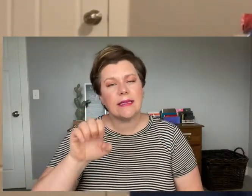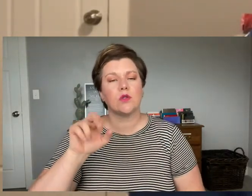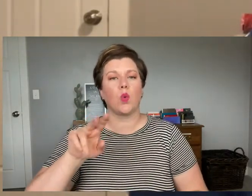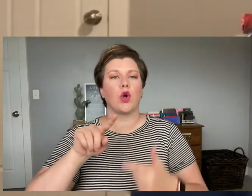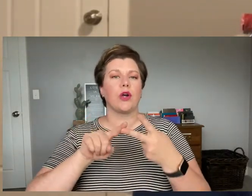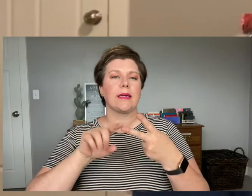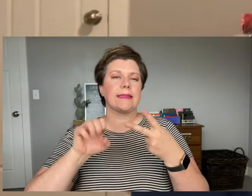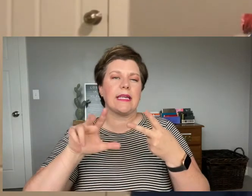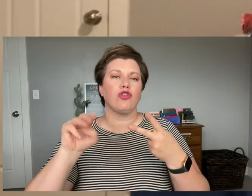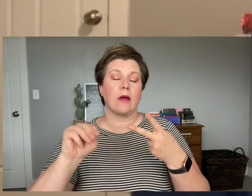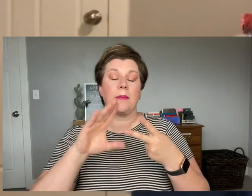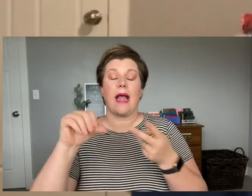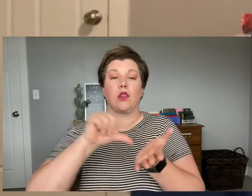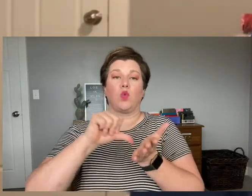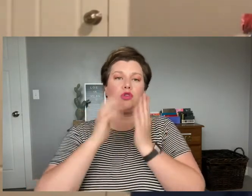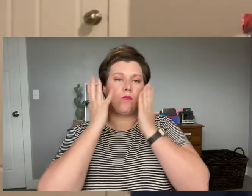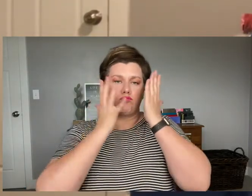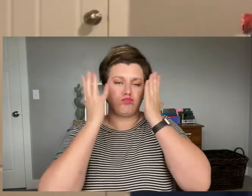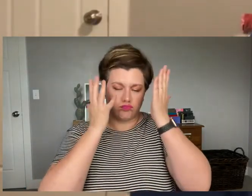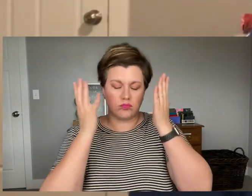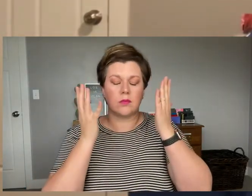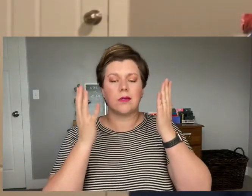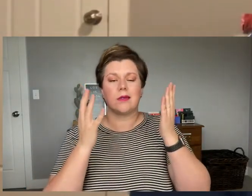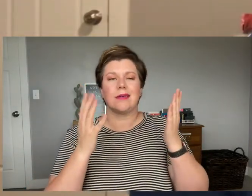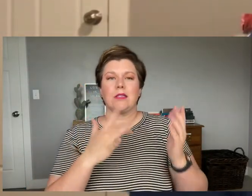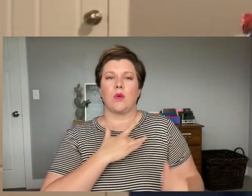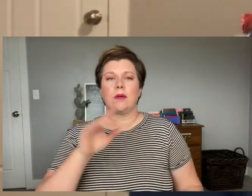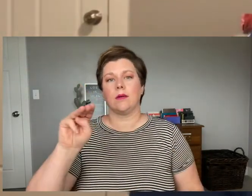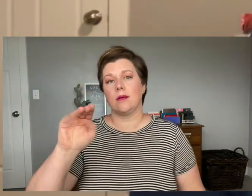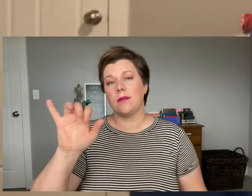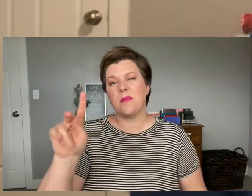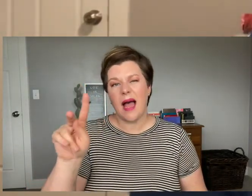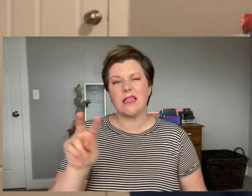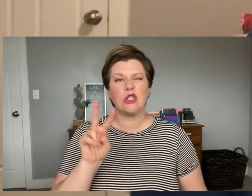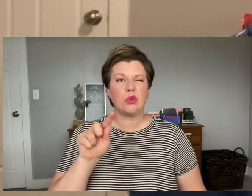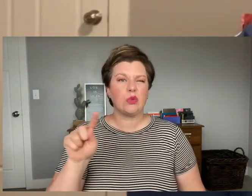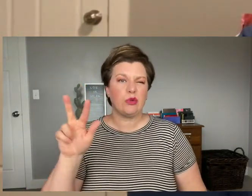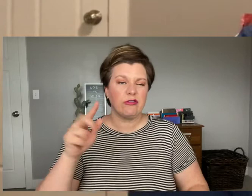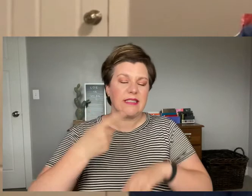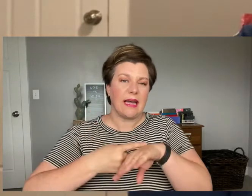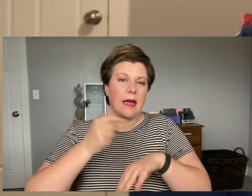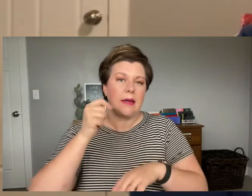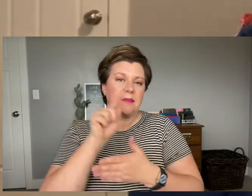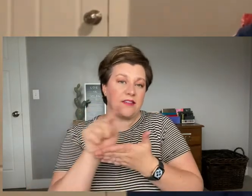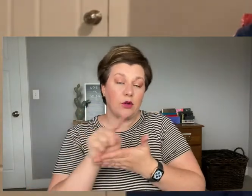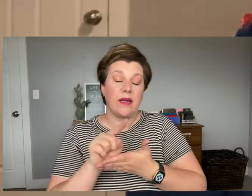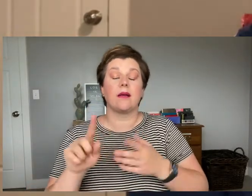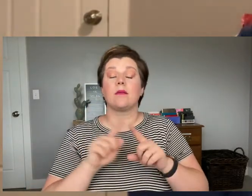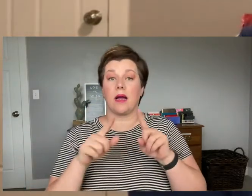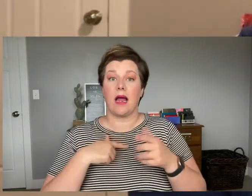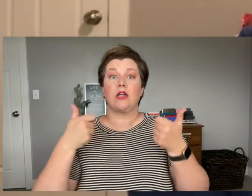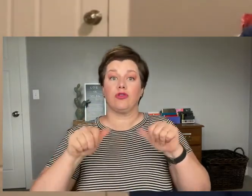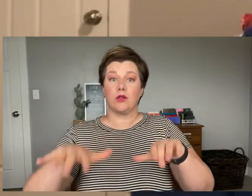cleanse, try to put on an essence or a serum of some kind, and then moisturizer and hit the hay. So I usually only use a